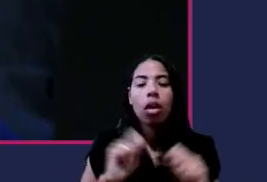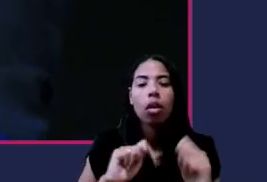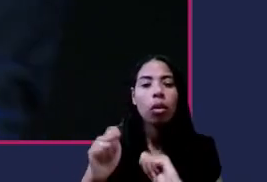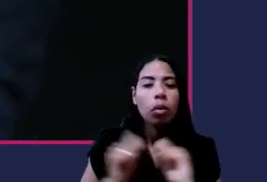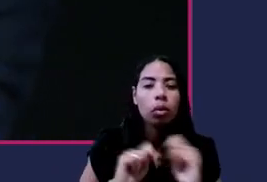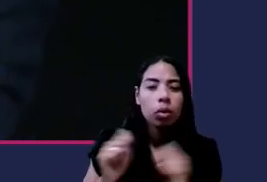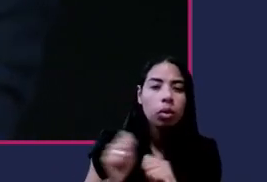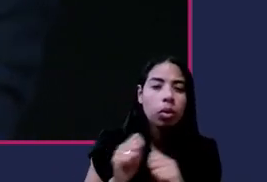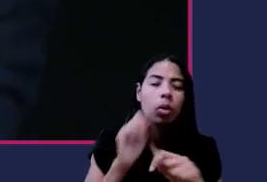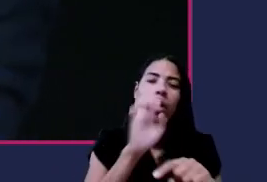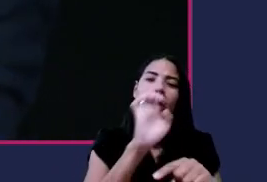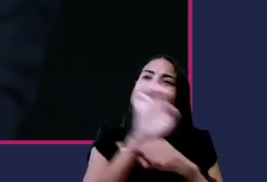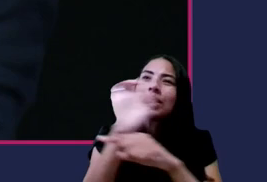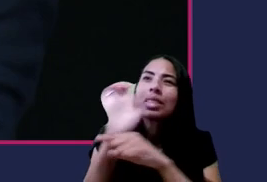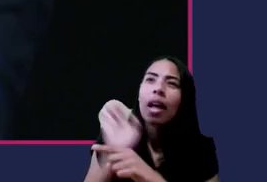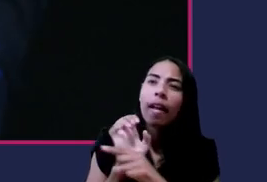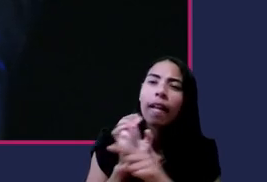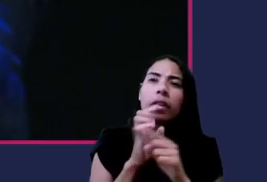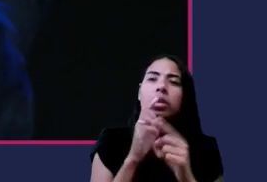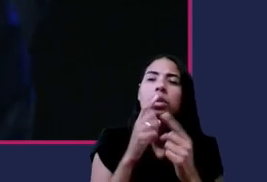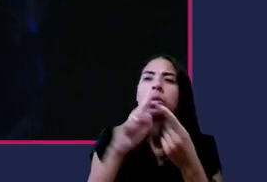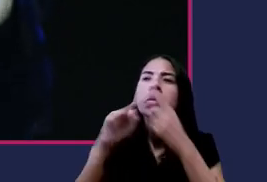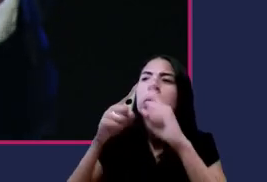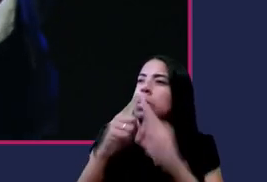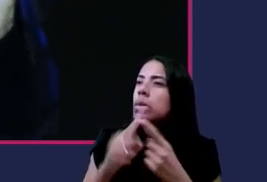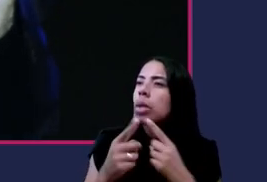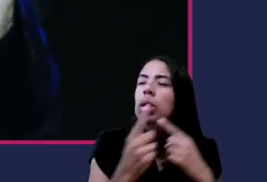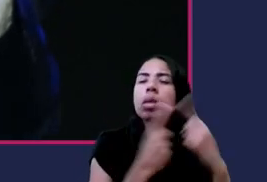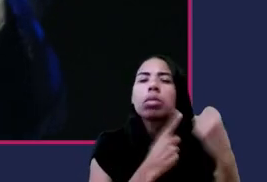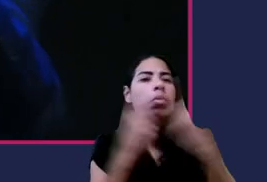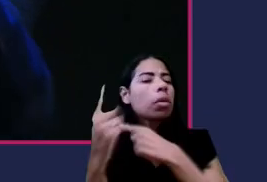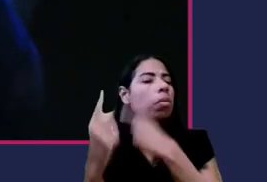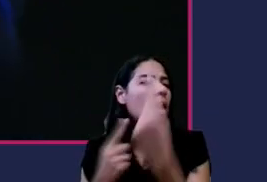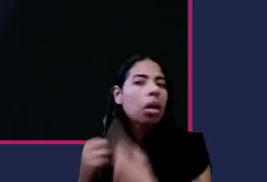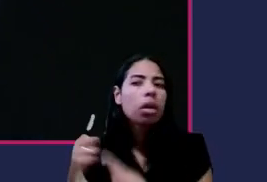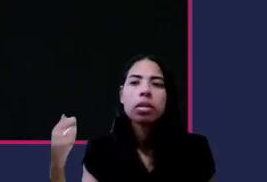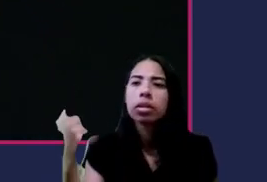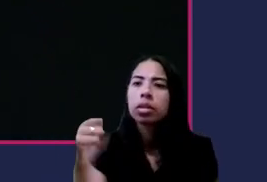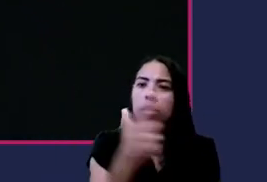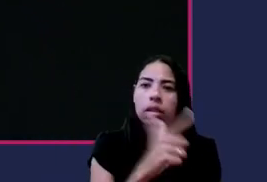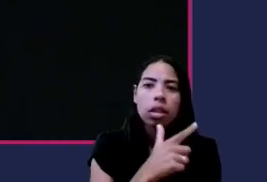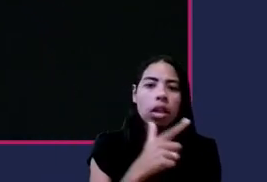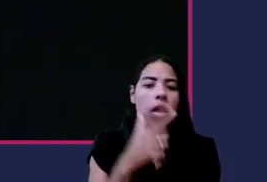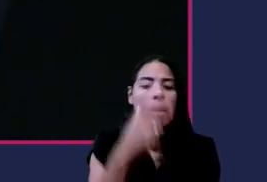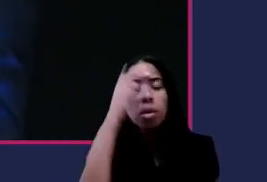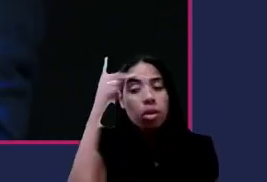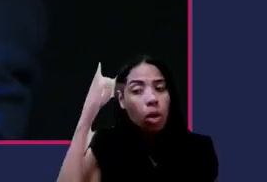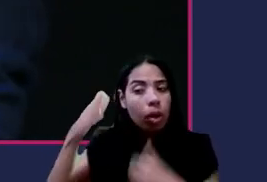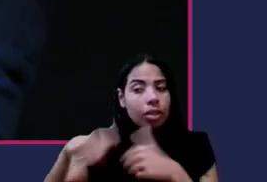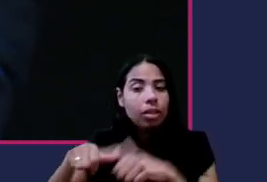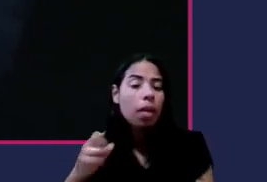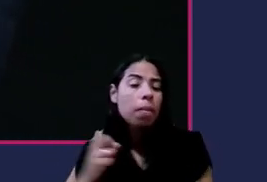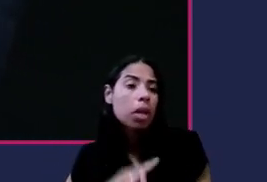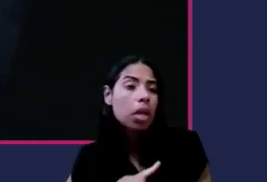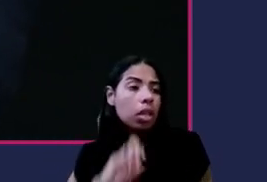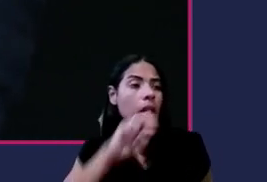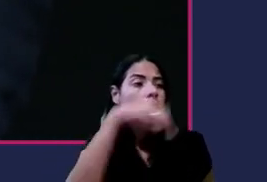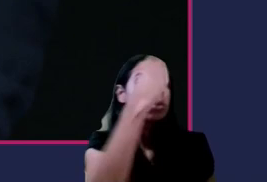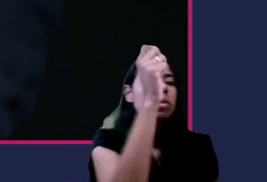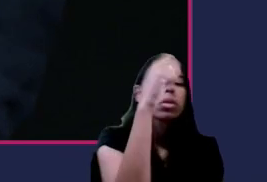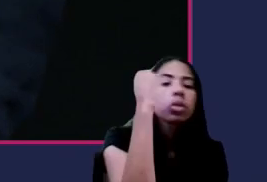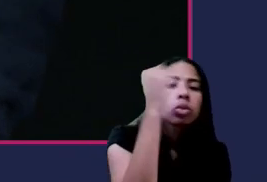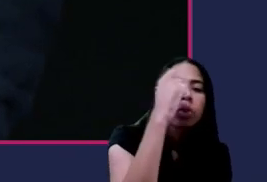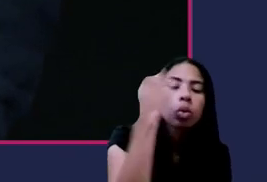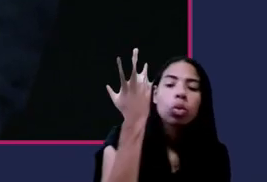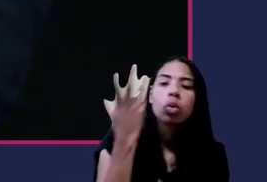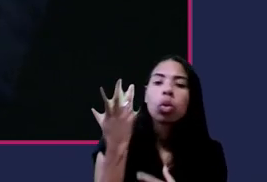have an adequate control. The states don't speak to each other. We don't know who is in